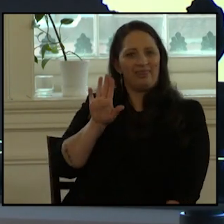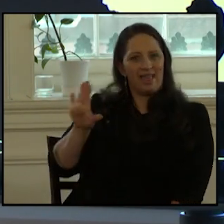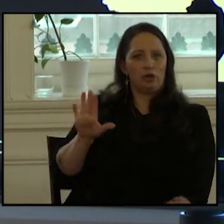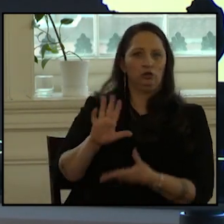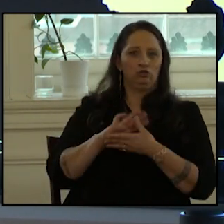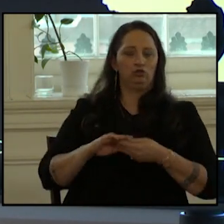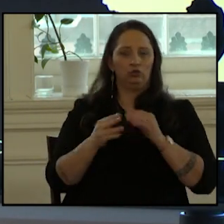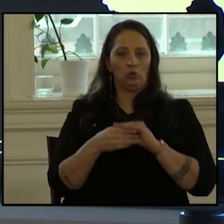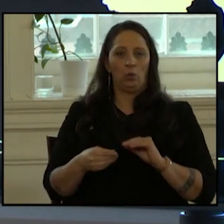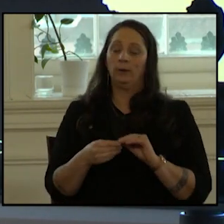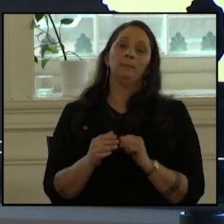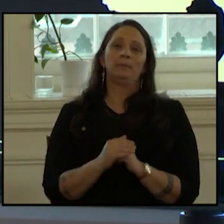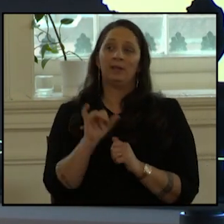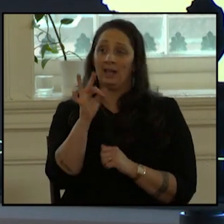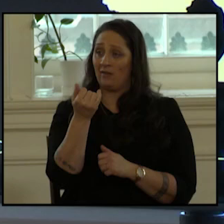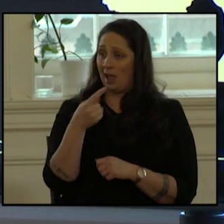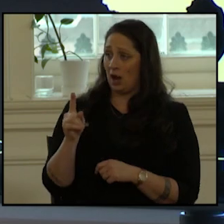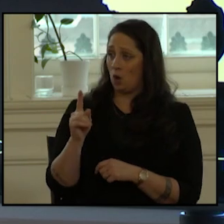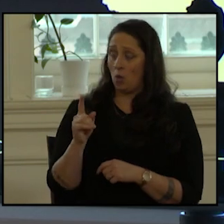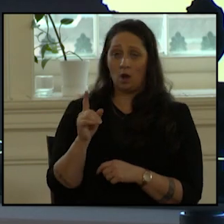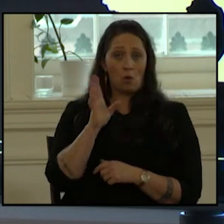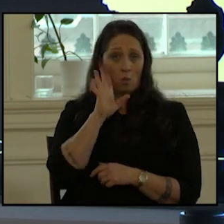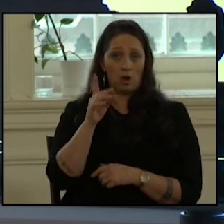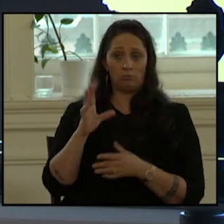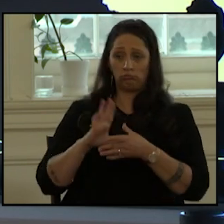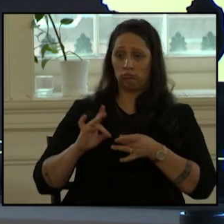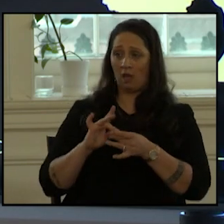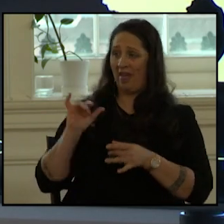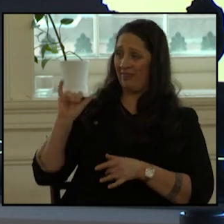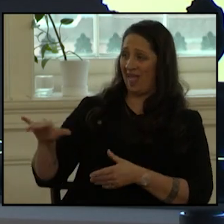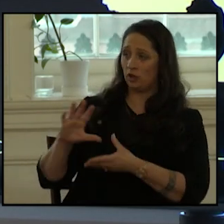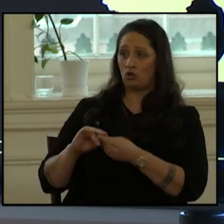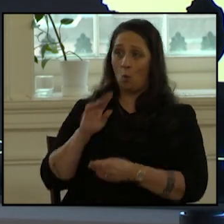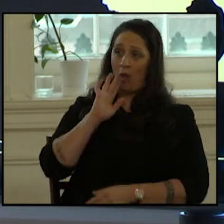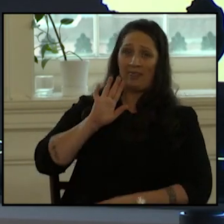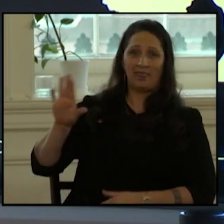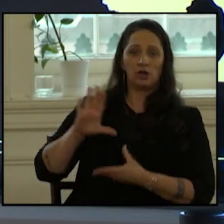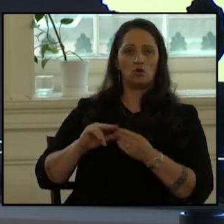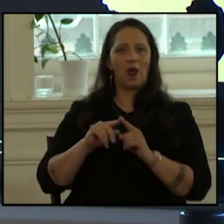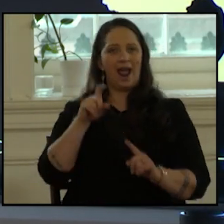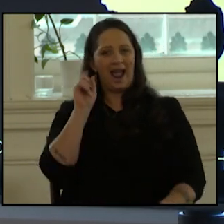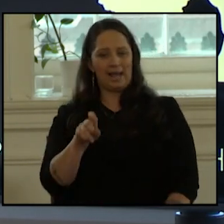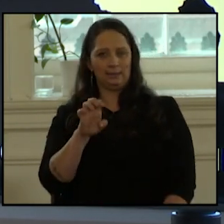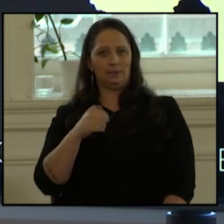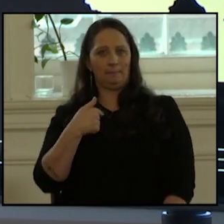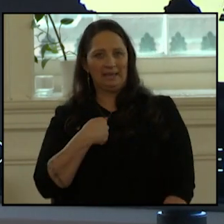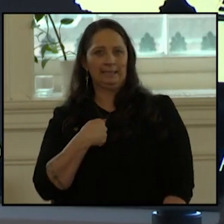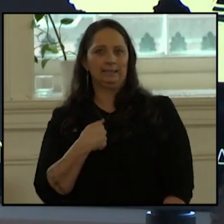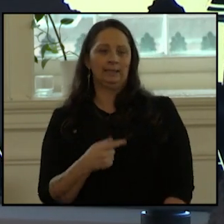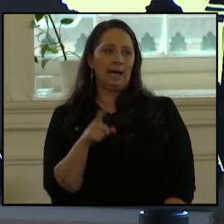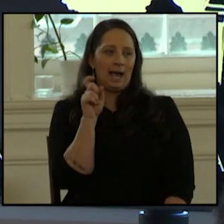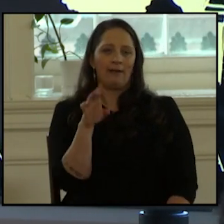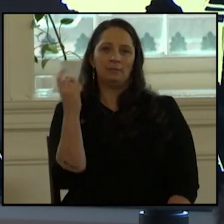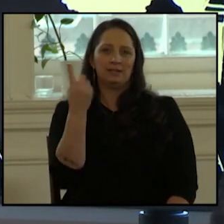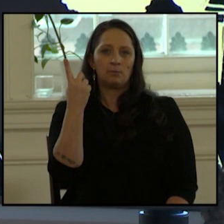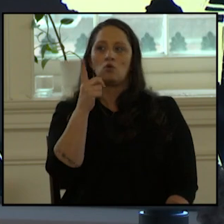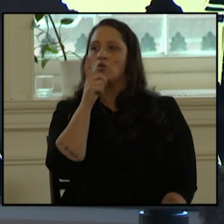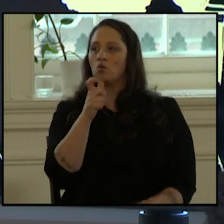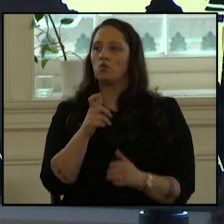And I figured if anyone's going to tell that story or their story, it has to be me. It has to be